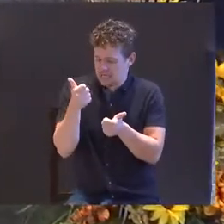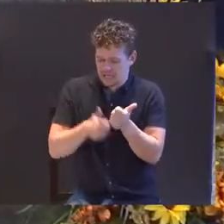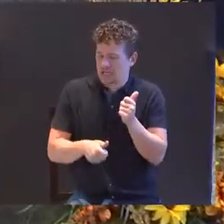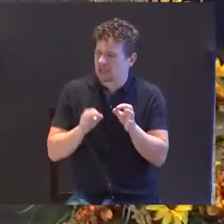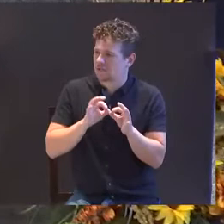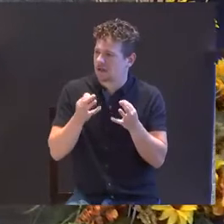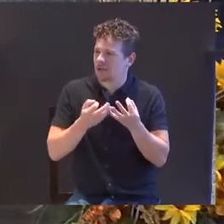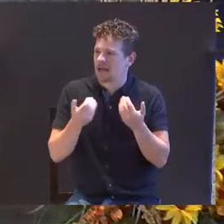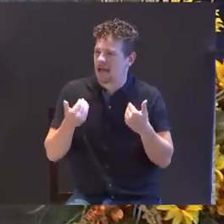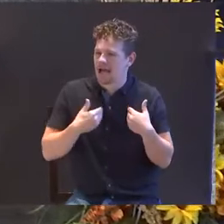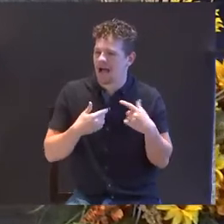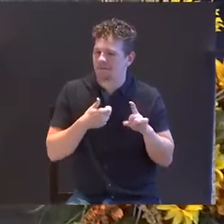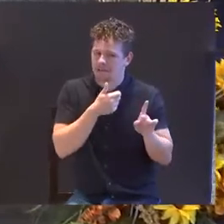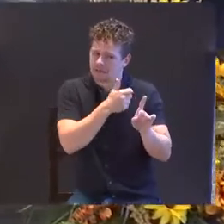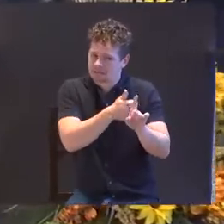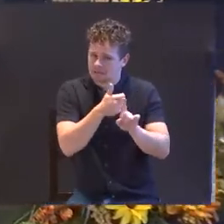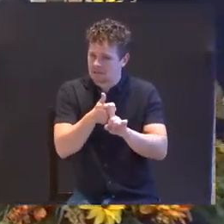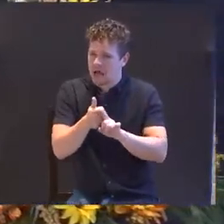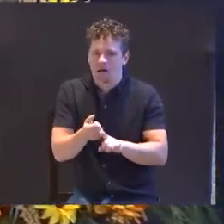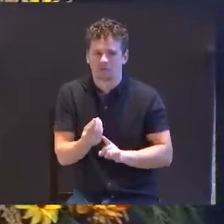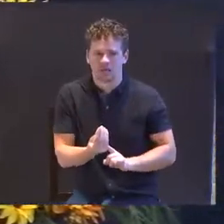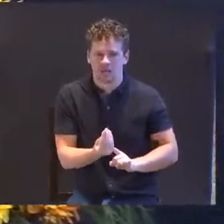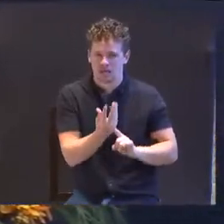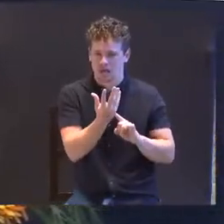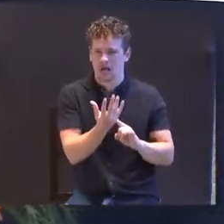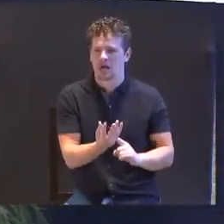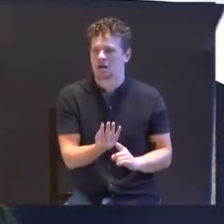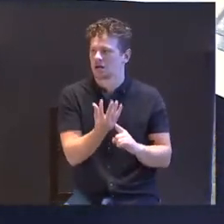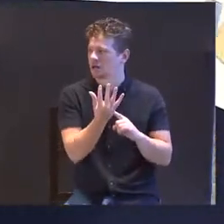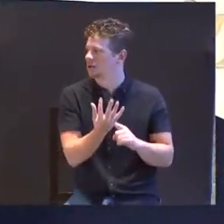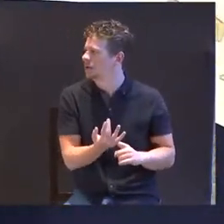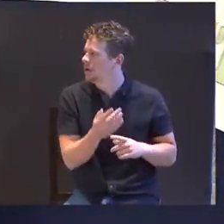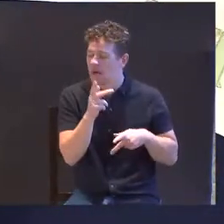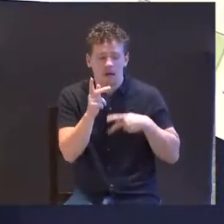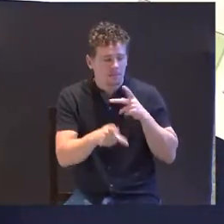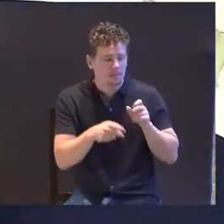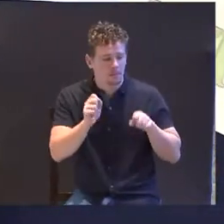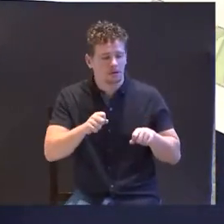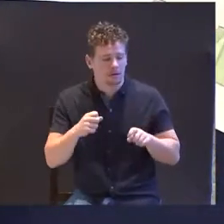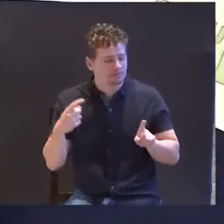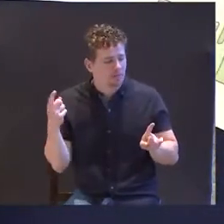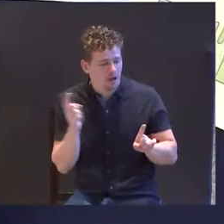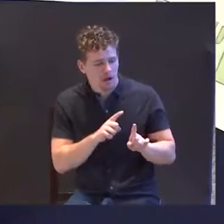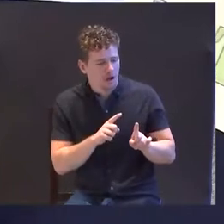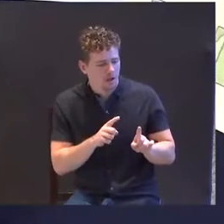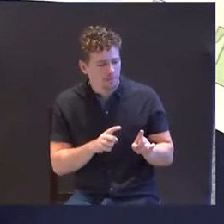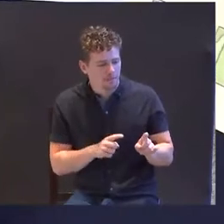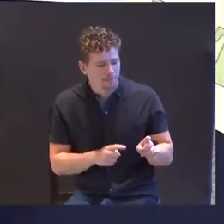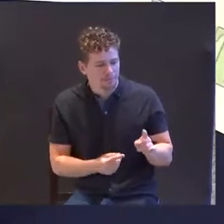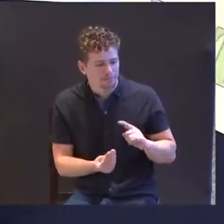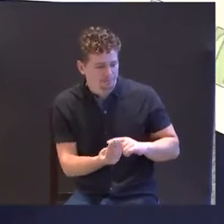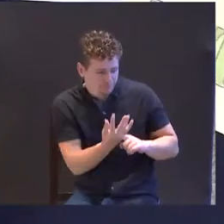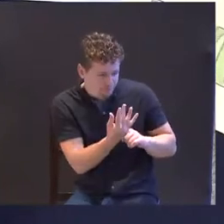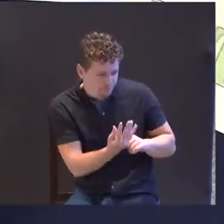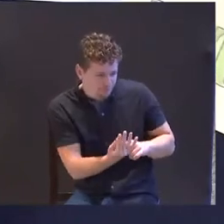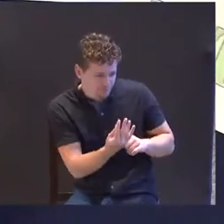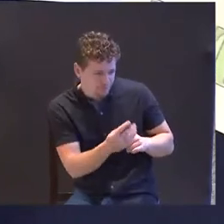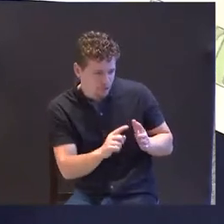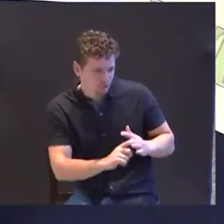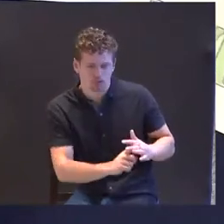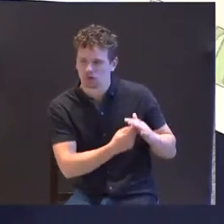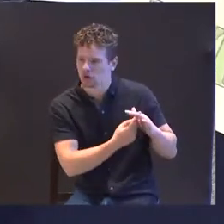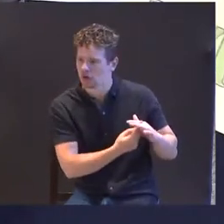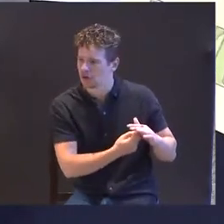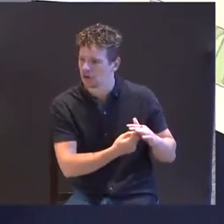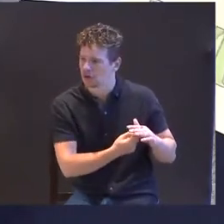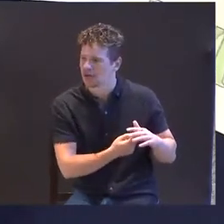lampstand. And what would happen is, obviously, they would come and they would light the lamp. And in a good home where everybody got along, I'm sure they were